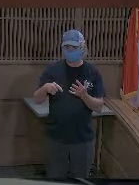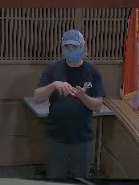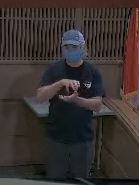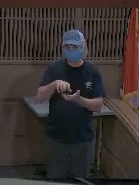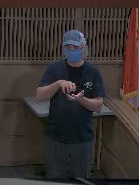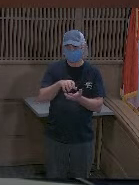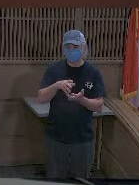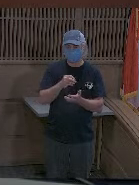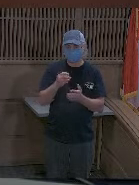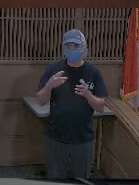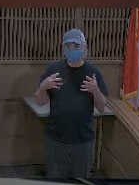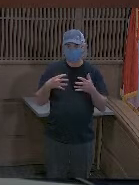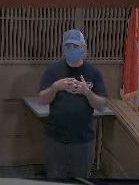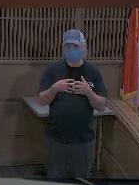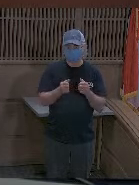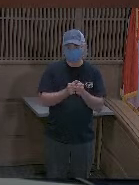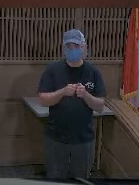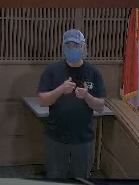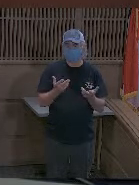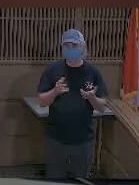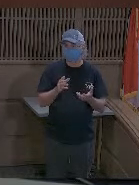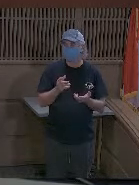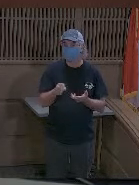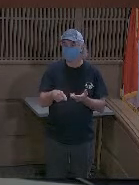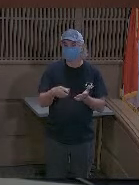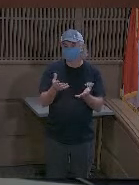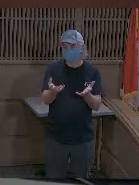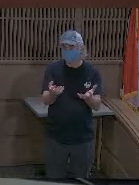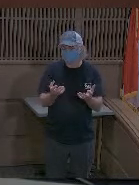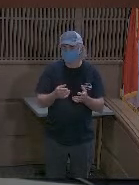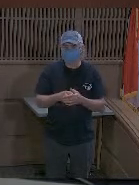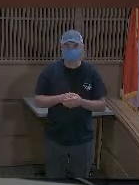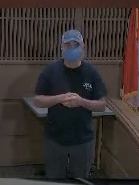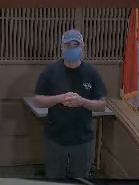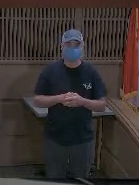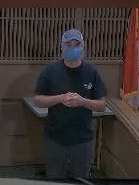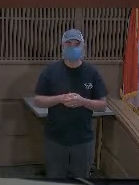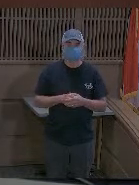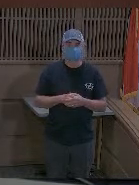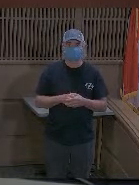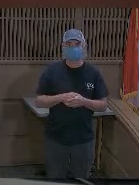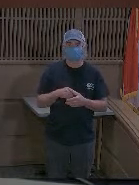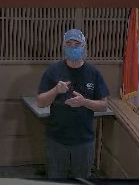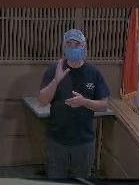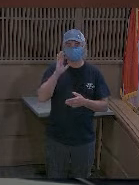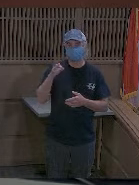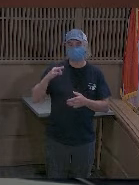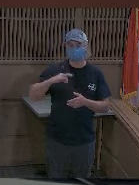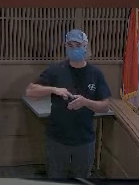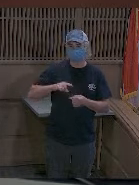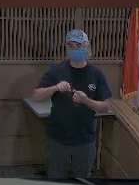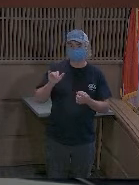Millions of people are newly eligible to receive a booster shot and will benefit from additional protection.